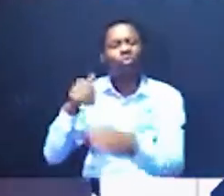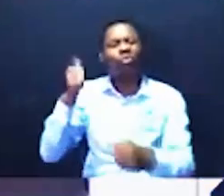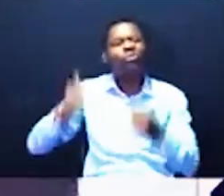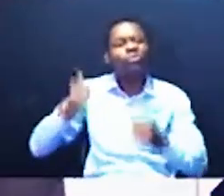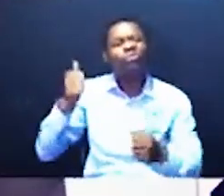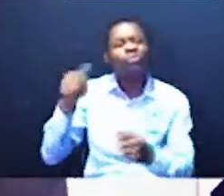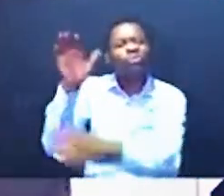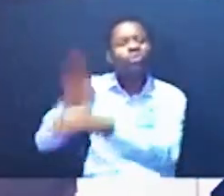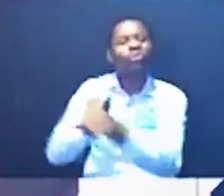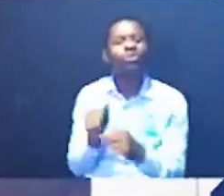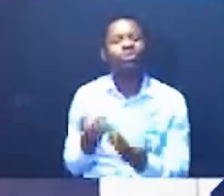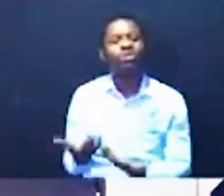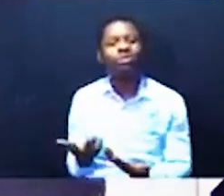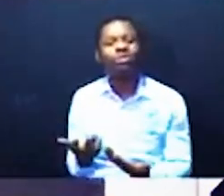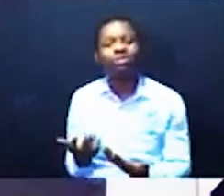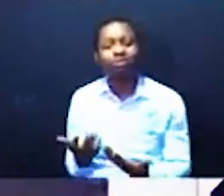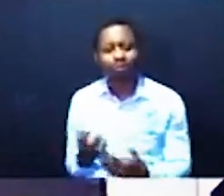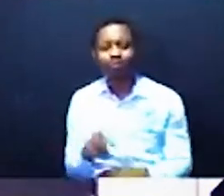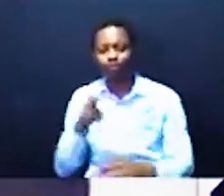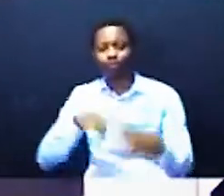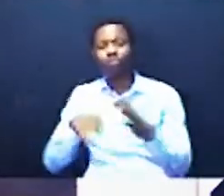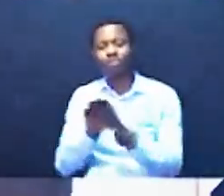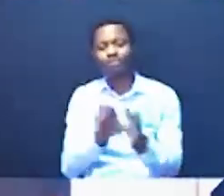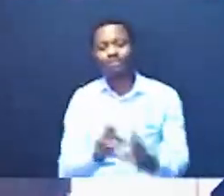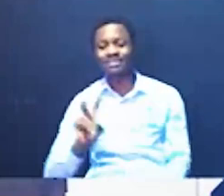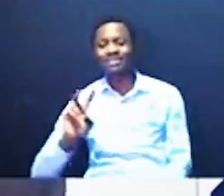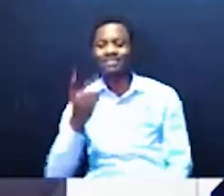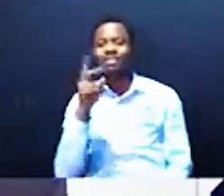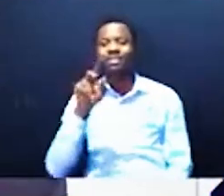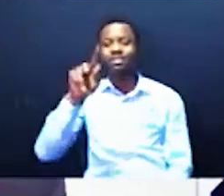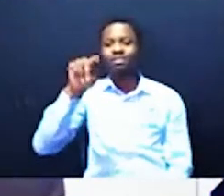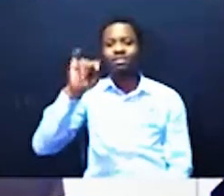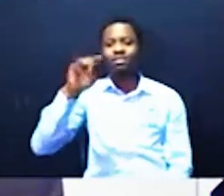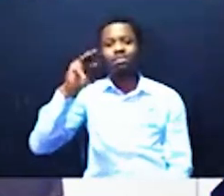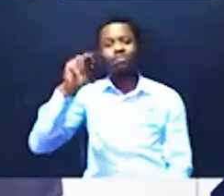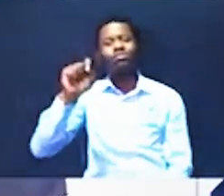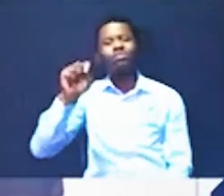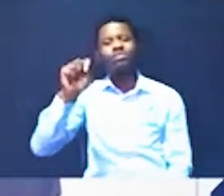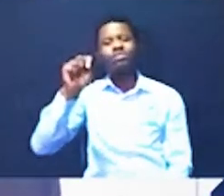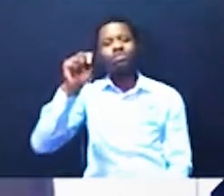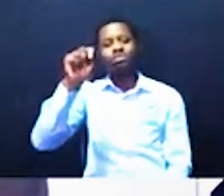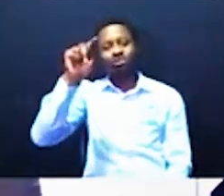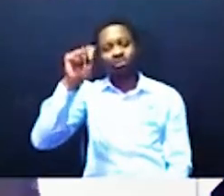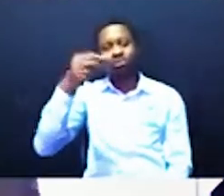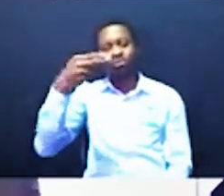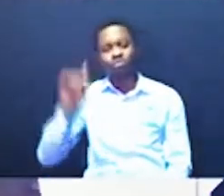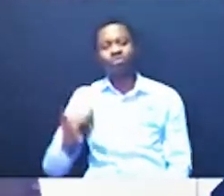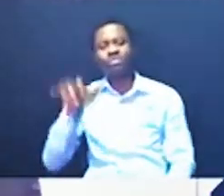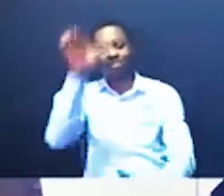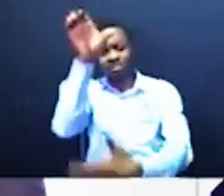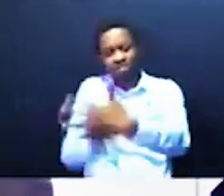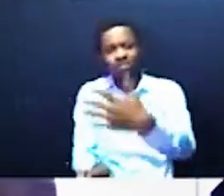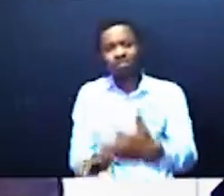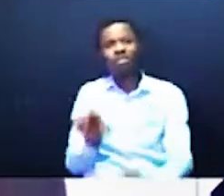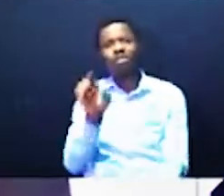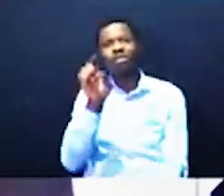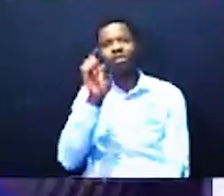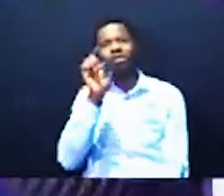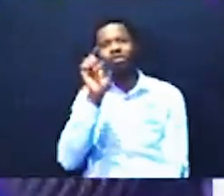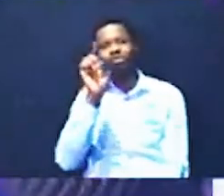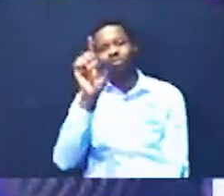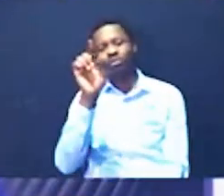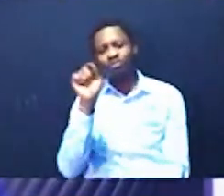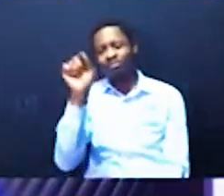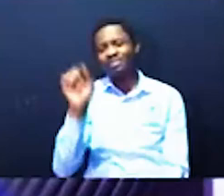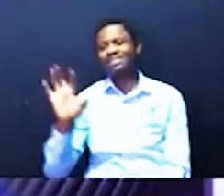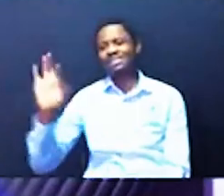calling? Of freben. 2 Timothy 1 verse 9. Mumu yenhwe Timothy homa etosu mienu yimu edikan no yimu eti edikan yimu